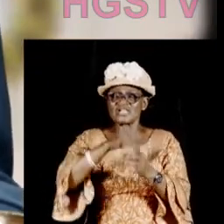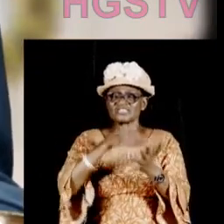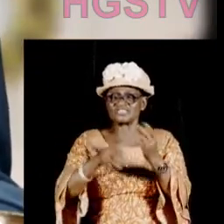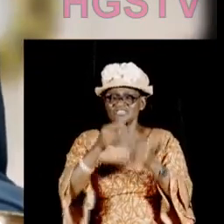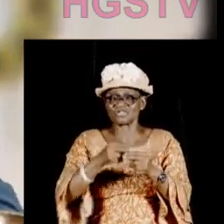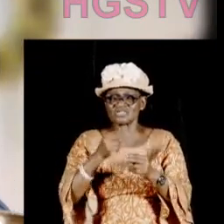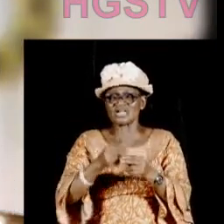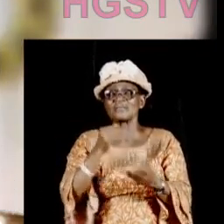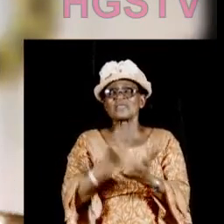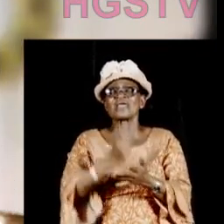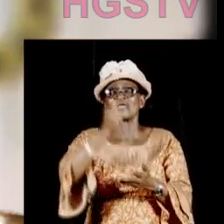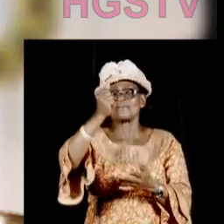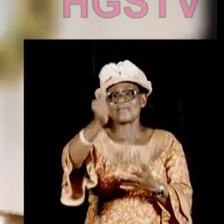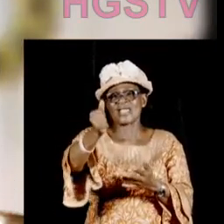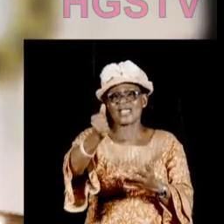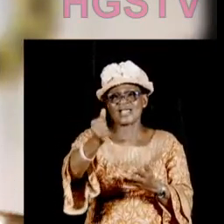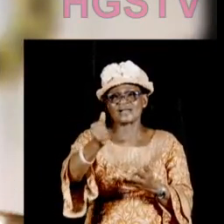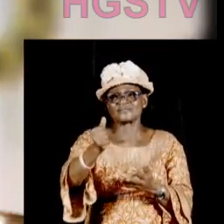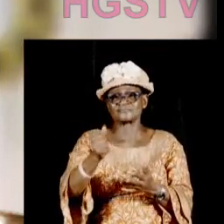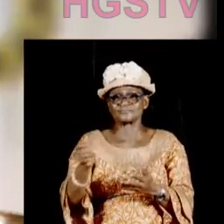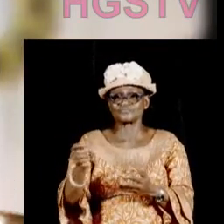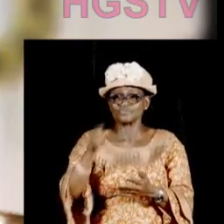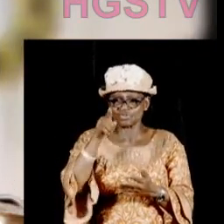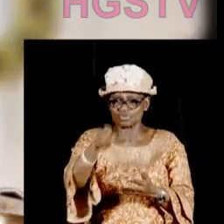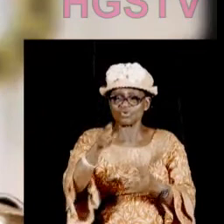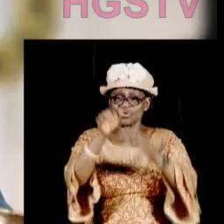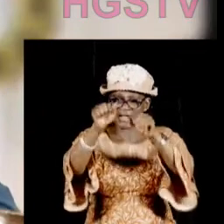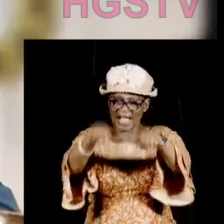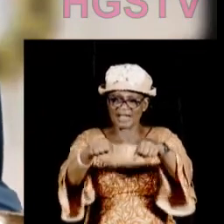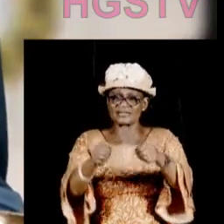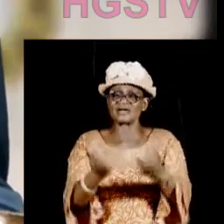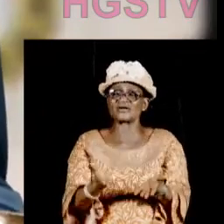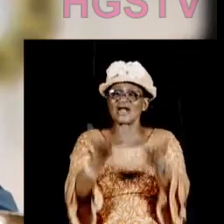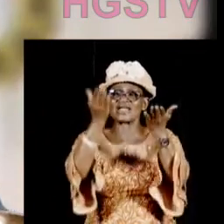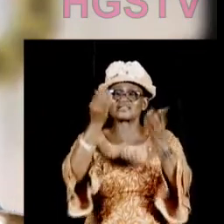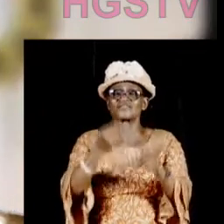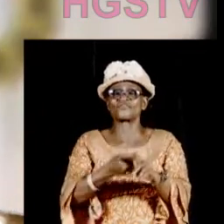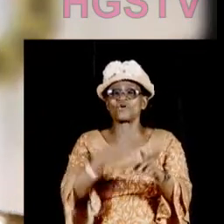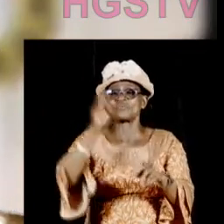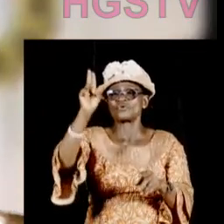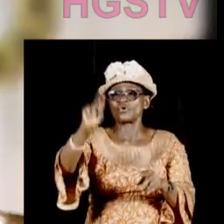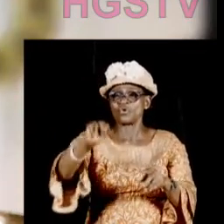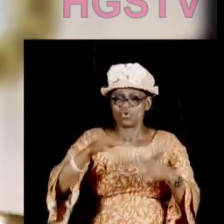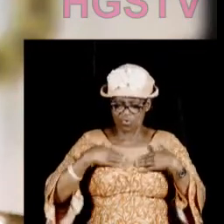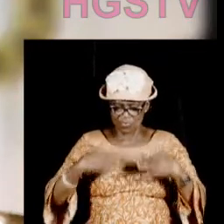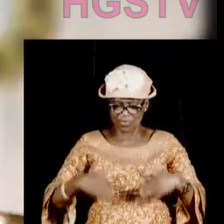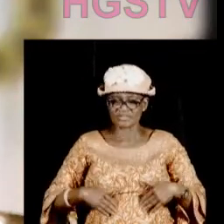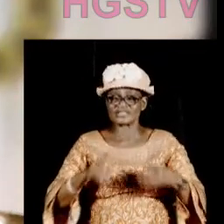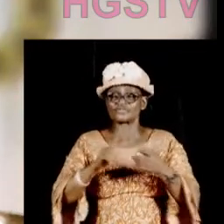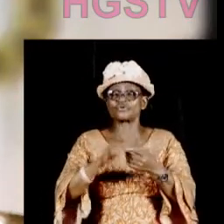Amen. Amen. You can rise from nobody to